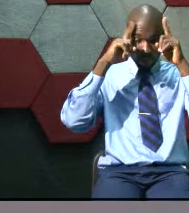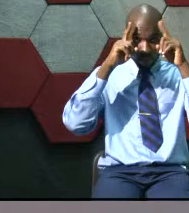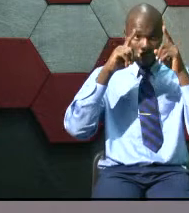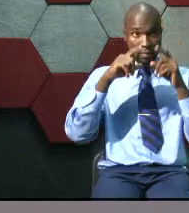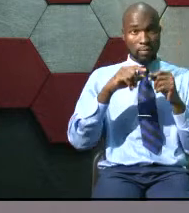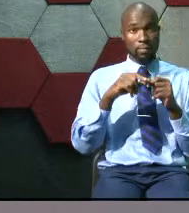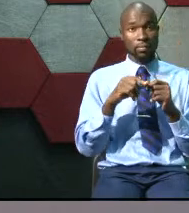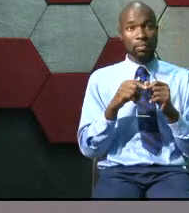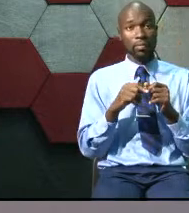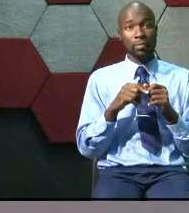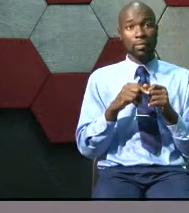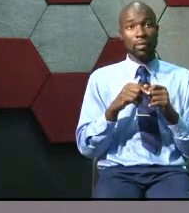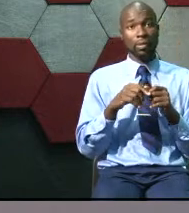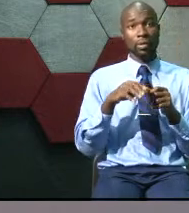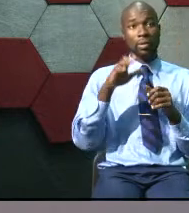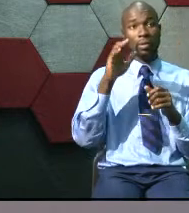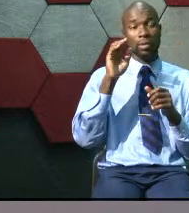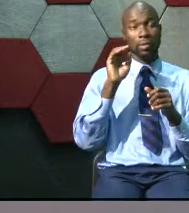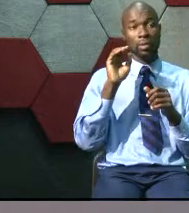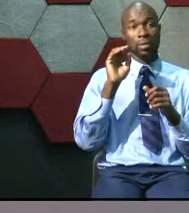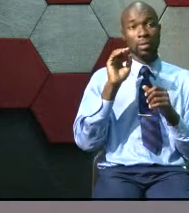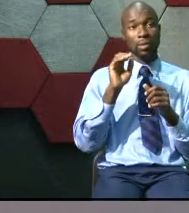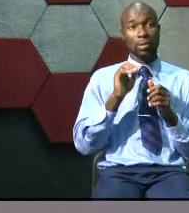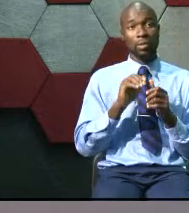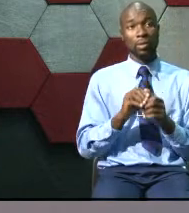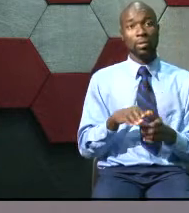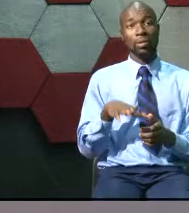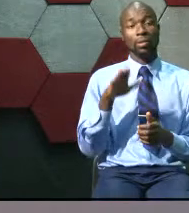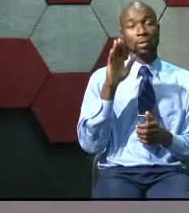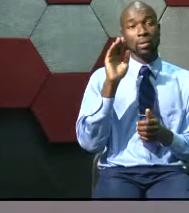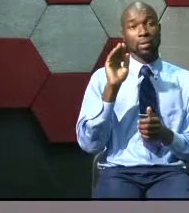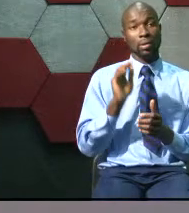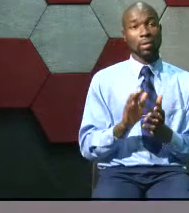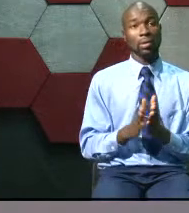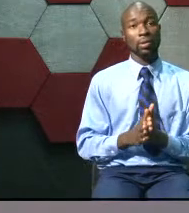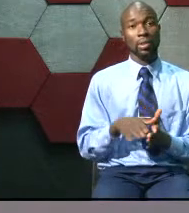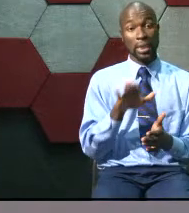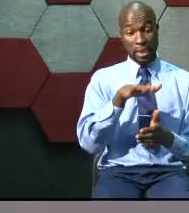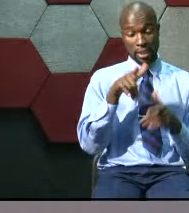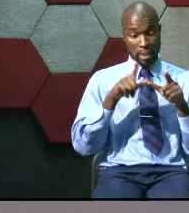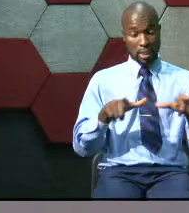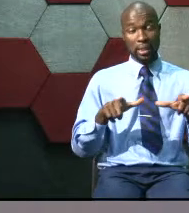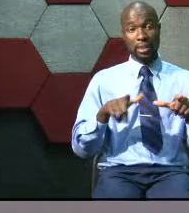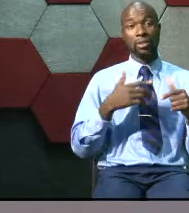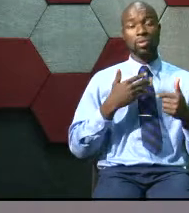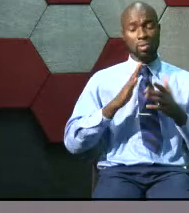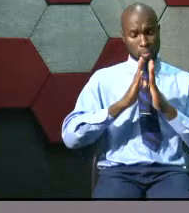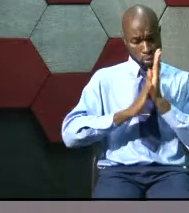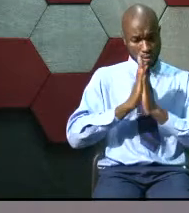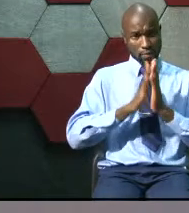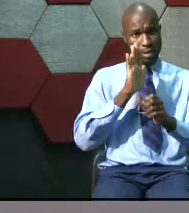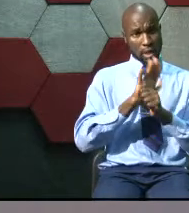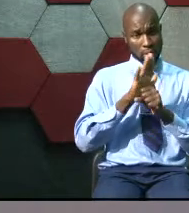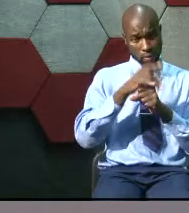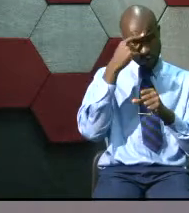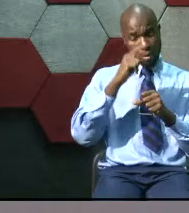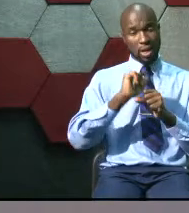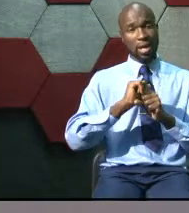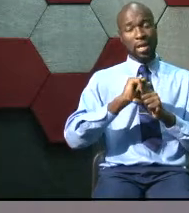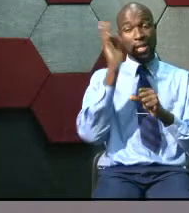So Assal is the arid and semi-arid lands. So we hope that this can serve as a motivation, especially for our Leave No Lander